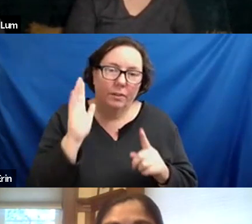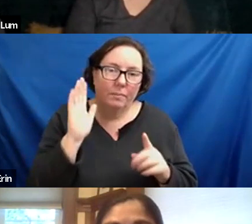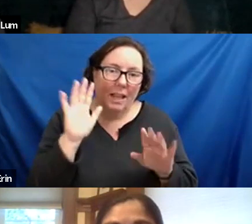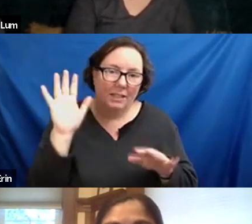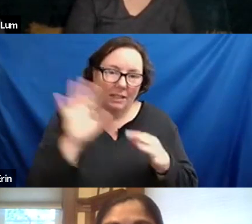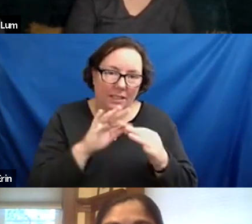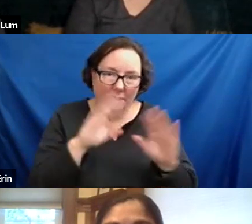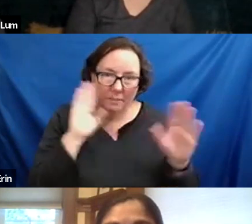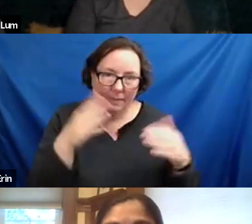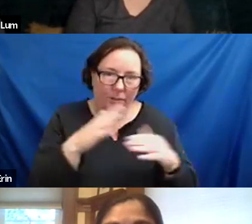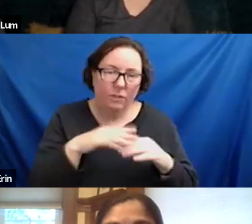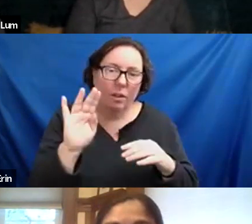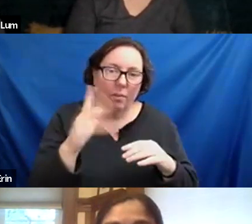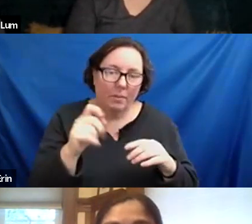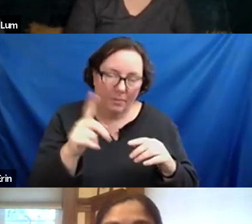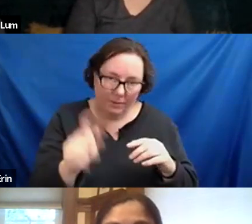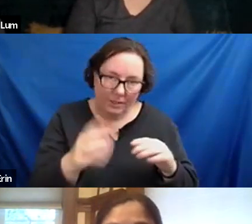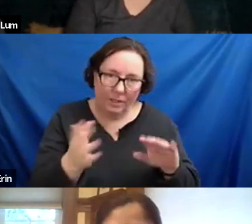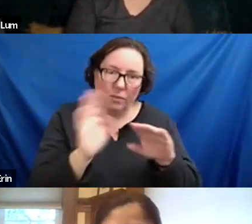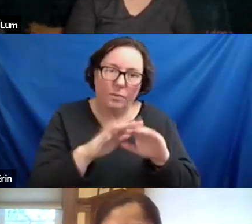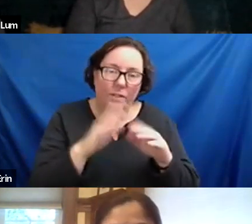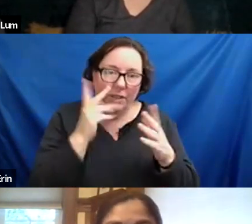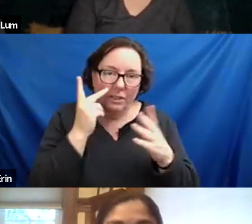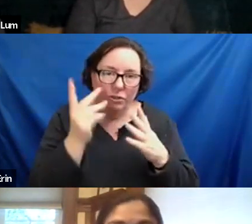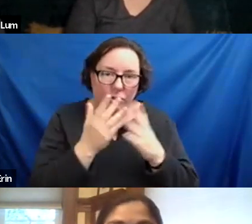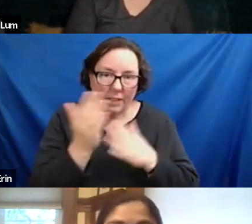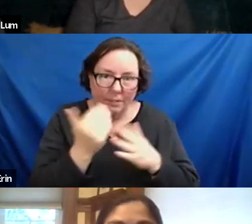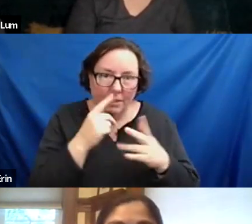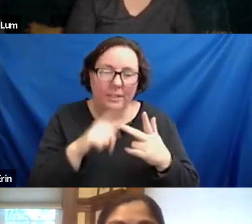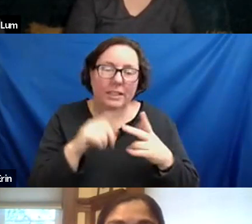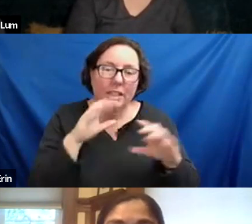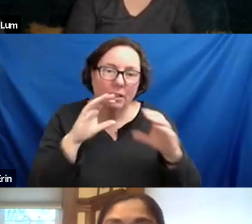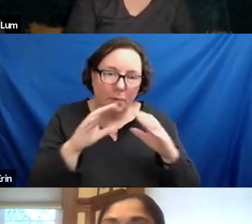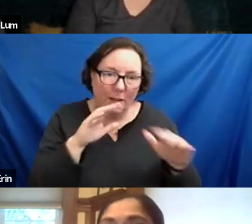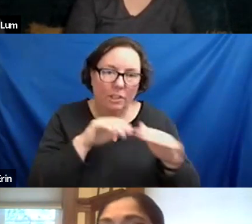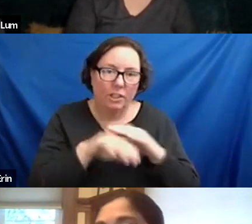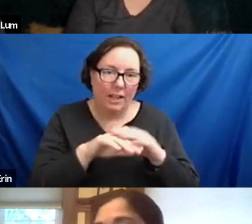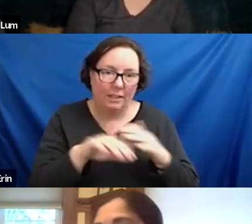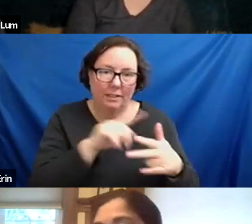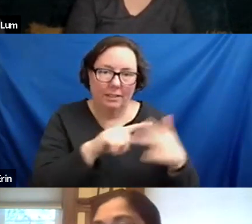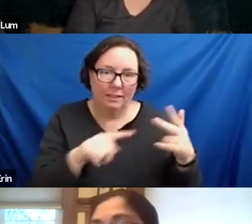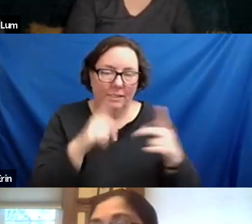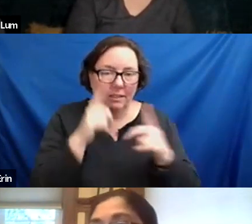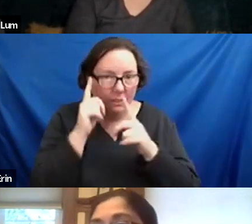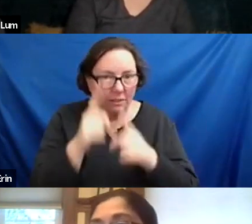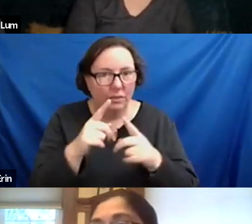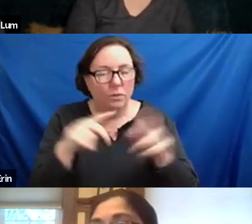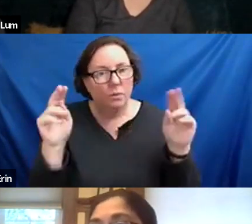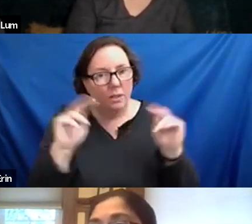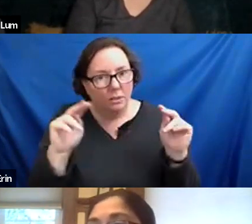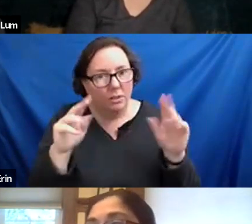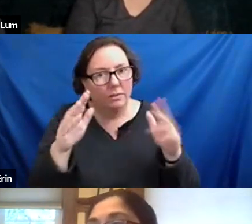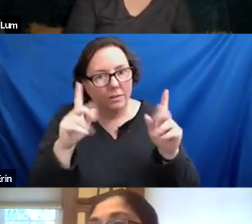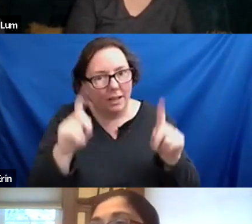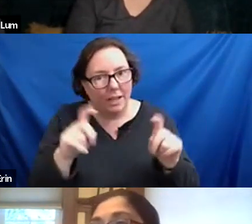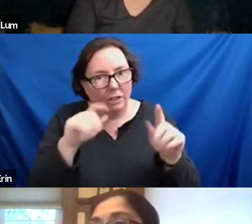has focused on BPS's need to increase transparency, communication, and access to an objective entrance exam for